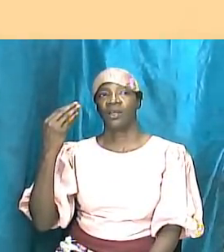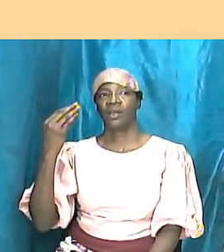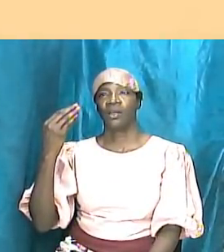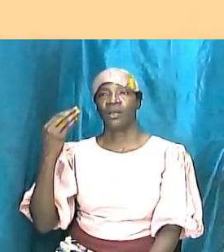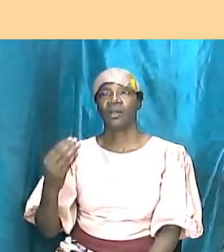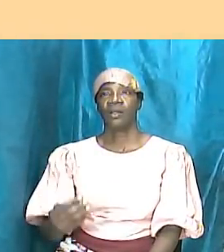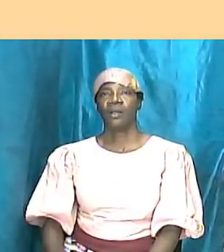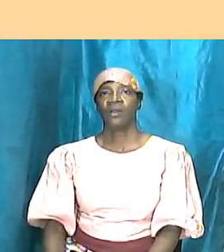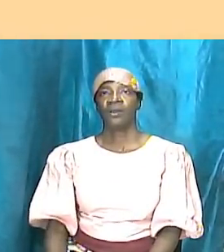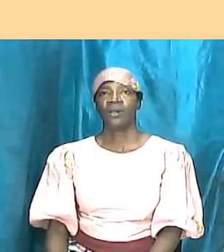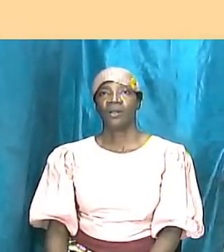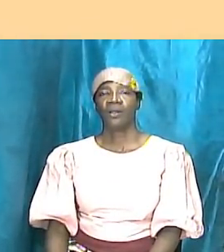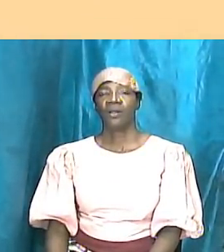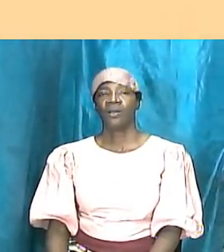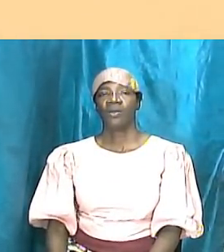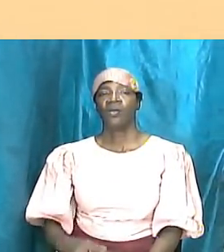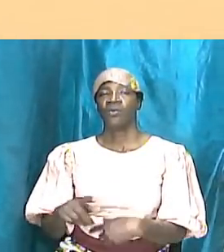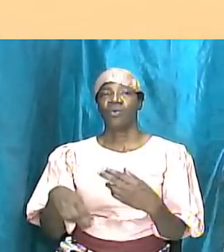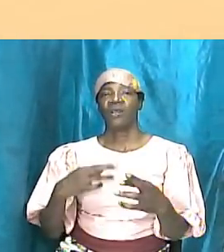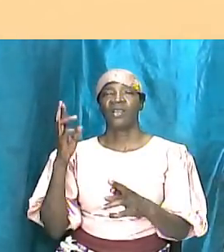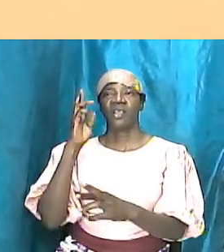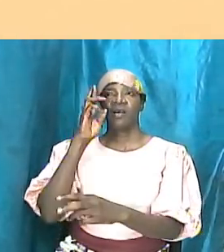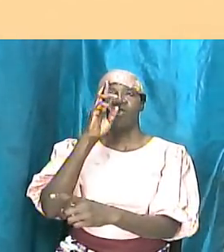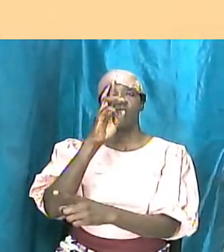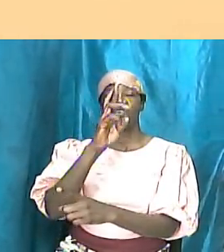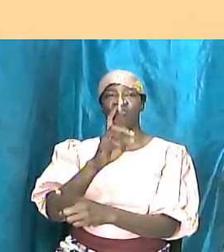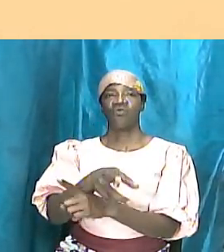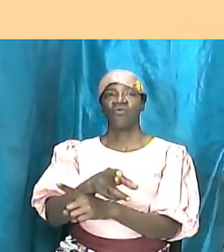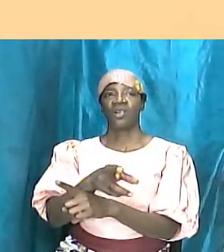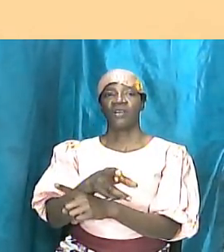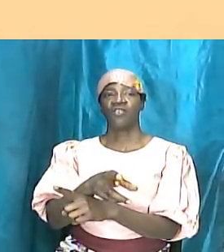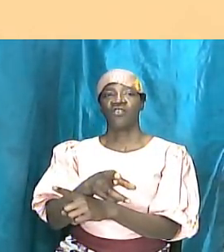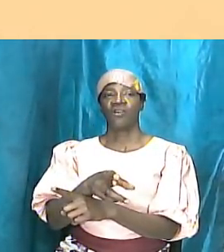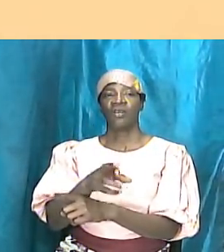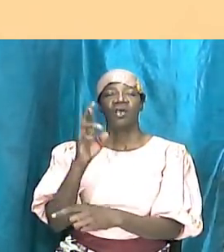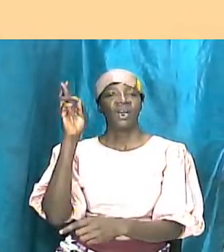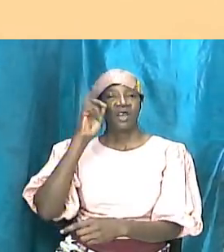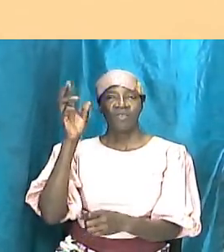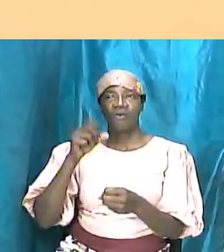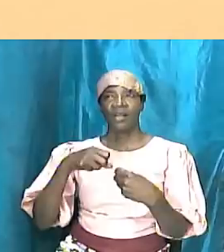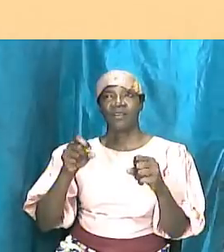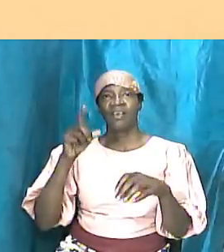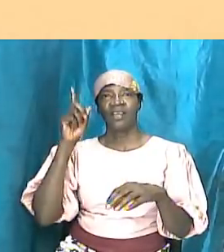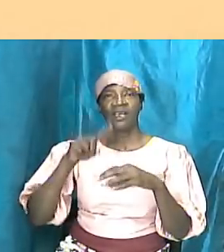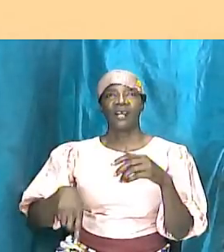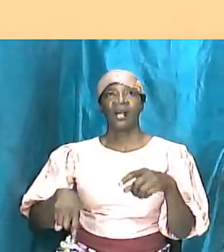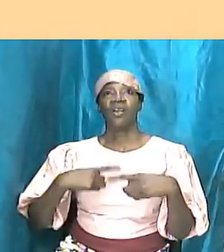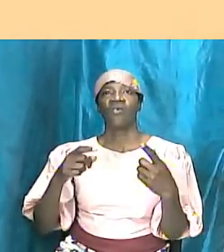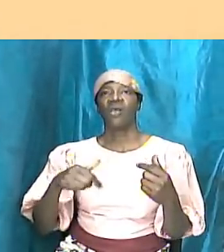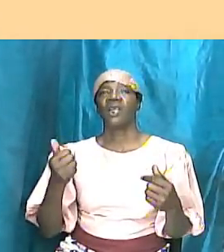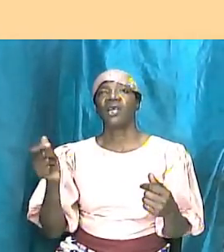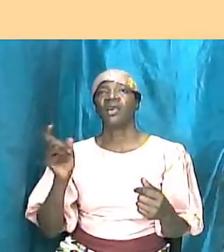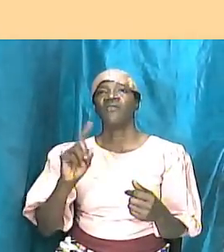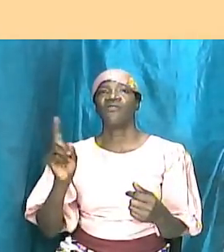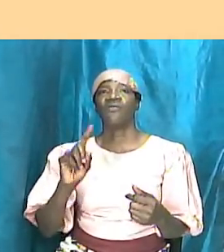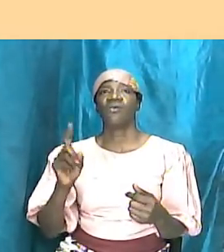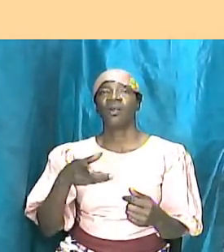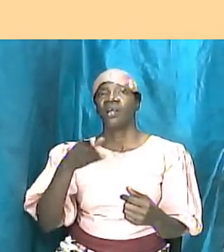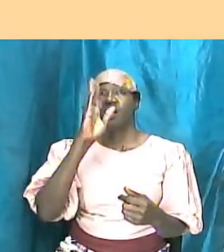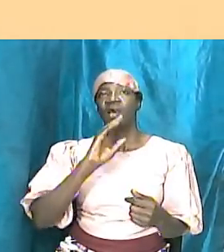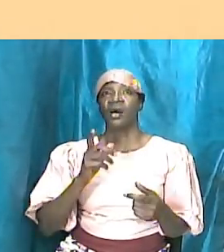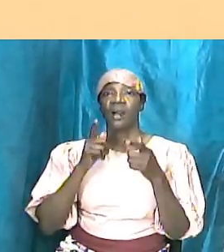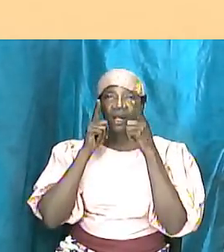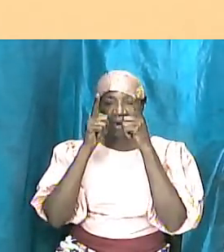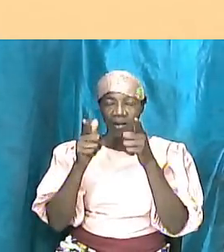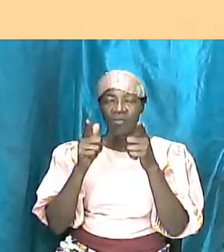for us ourselves, when they reached to that Red Sea and could go no further, God looked at Moses